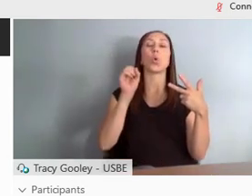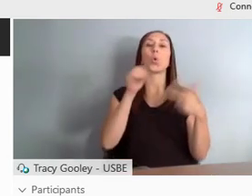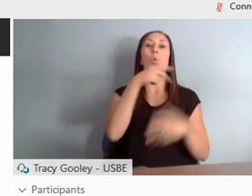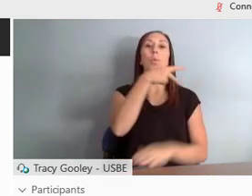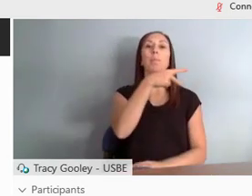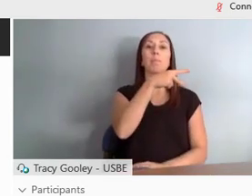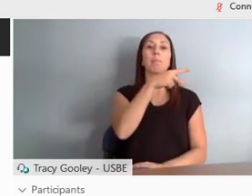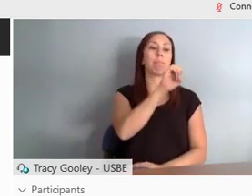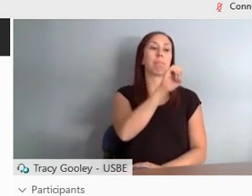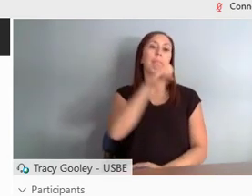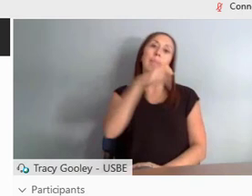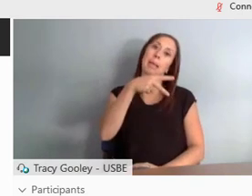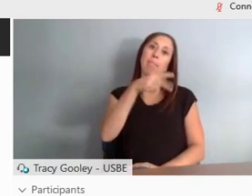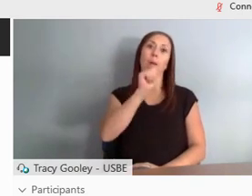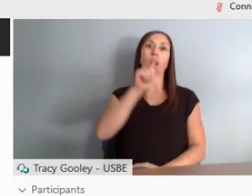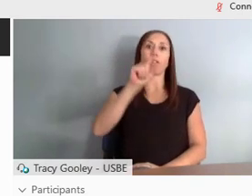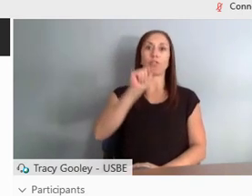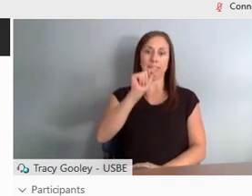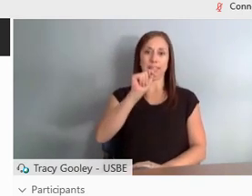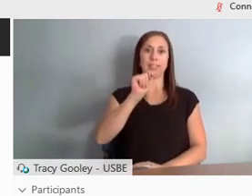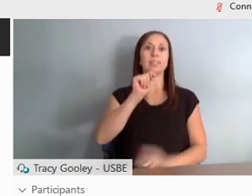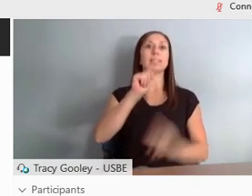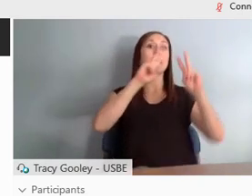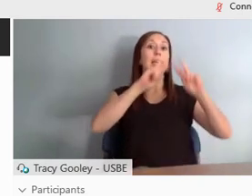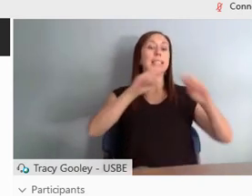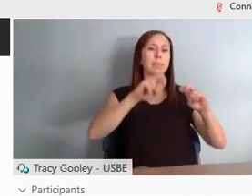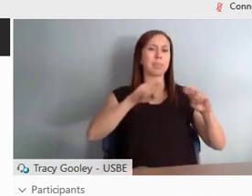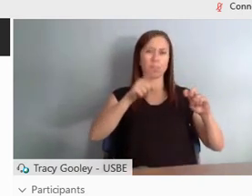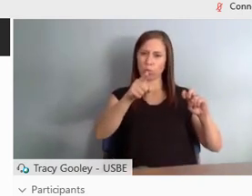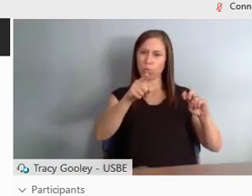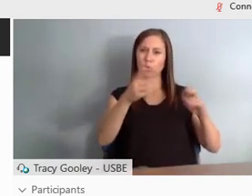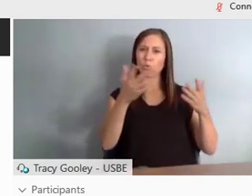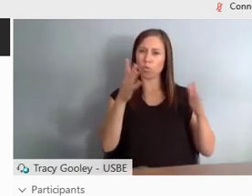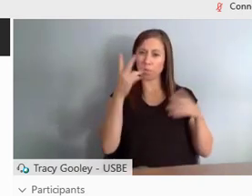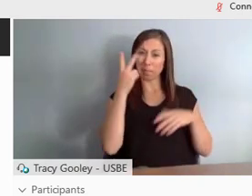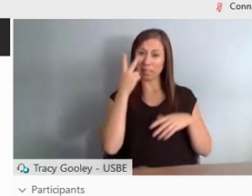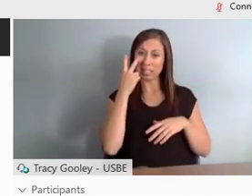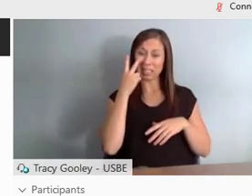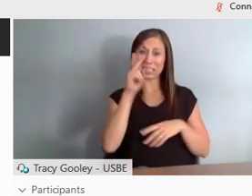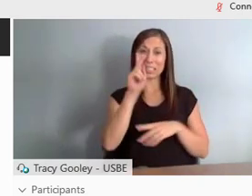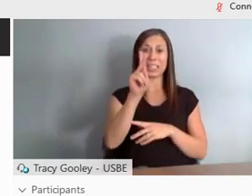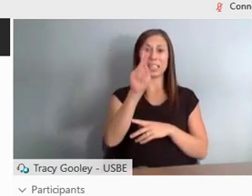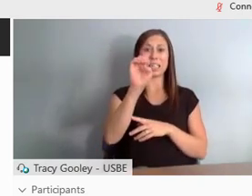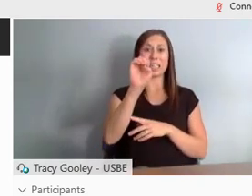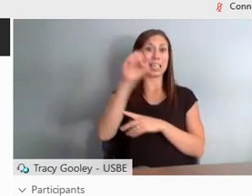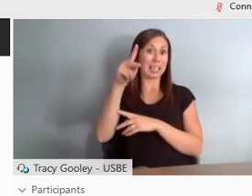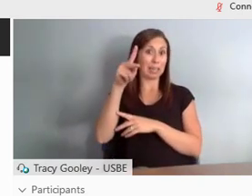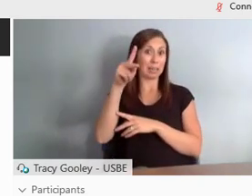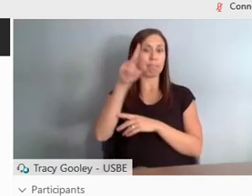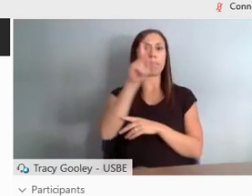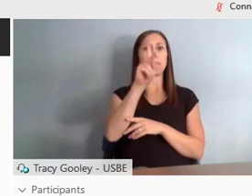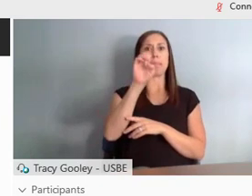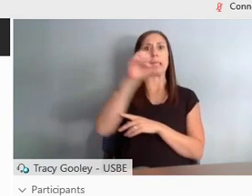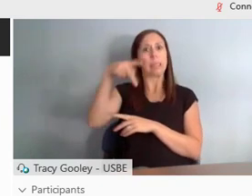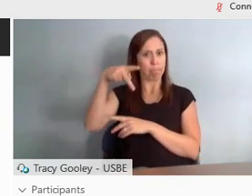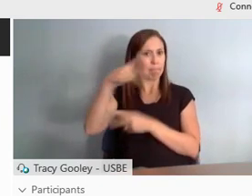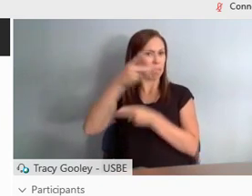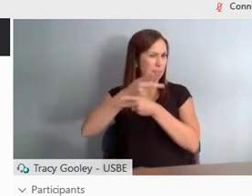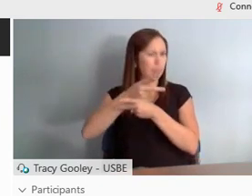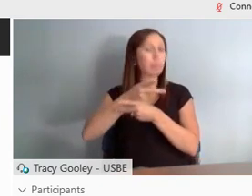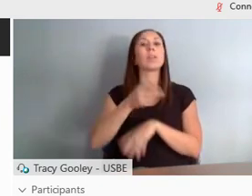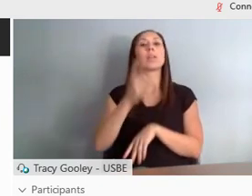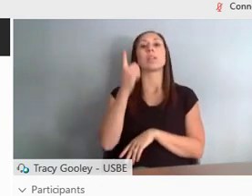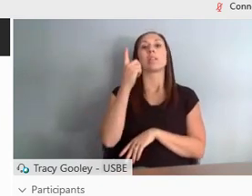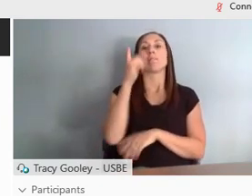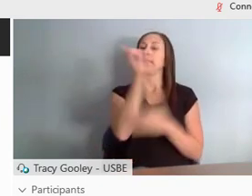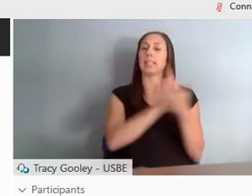PEEP Alternate Assessment rubric, so I don't know if any of you have seen the KEEP assessment and the KEEP Alternate Assessment, but it's designed the same.